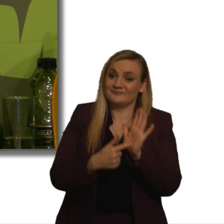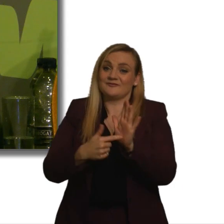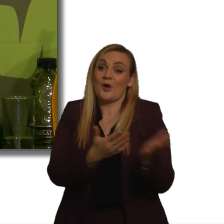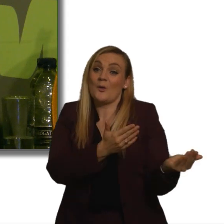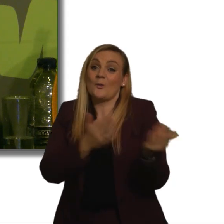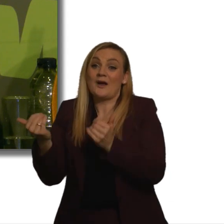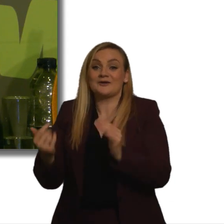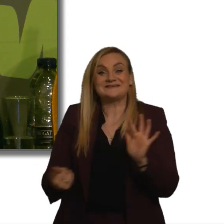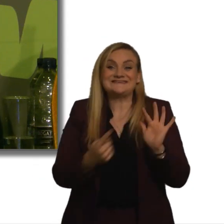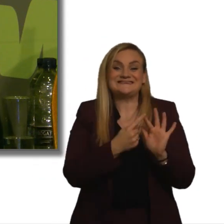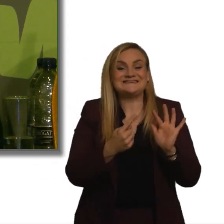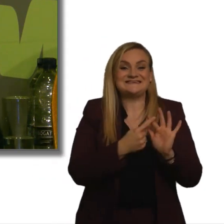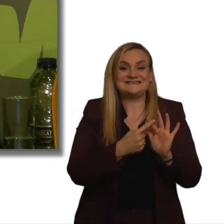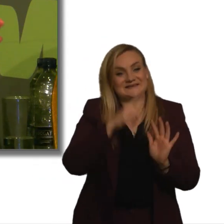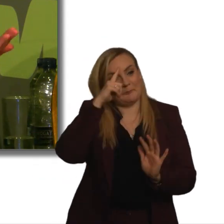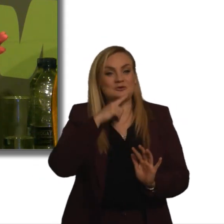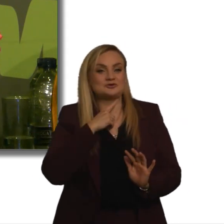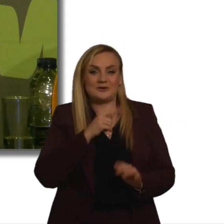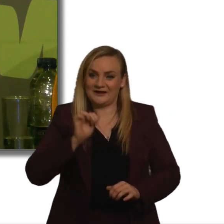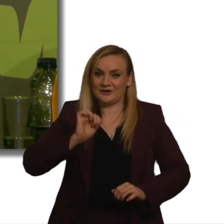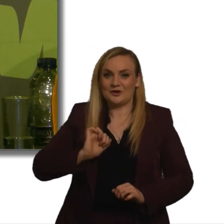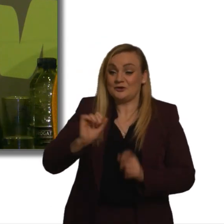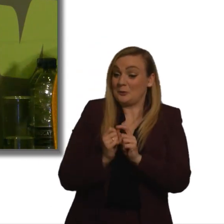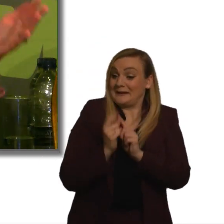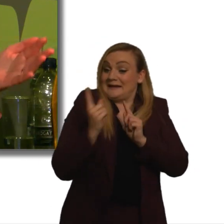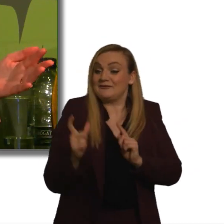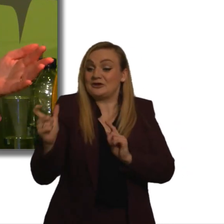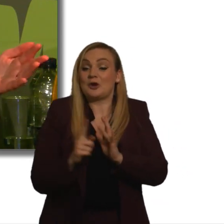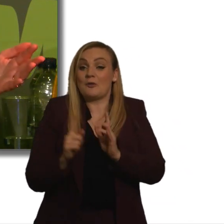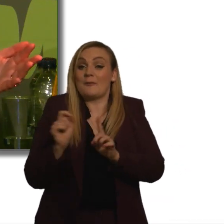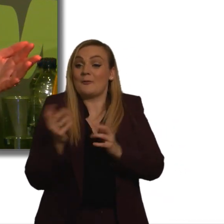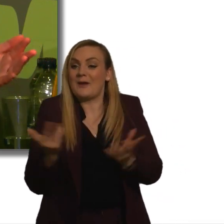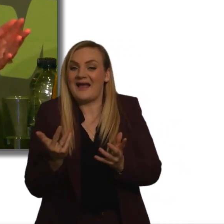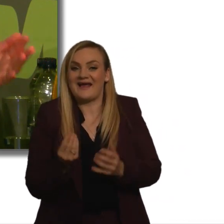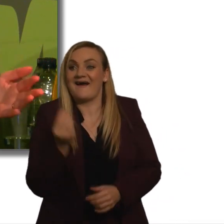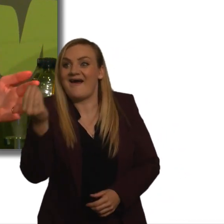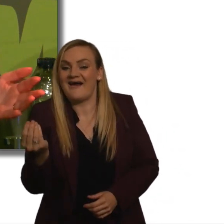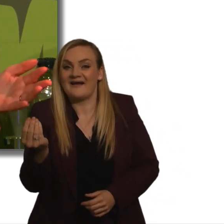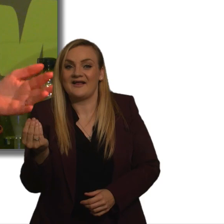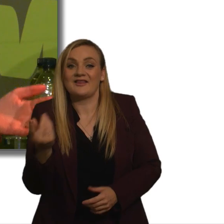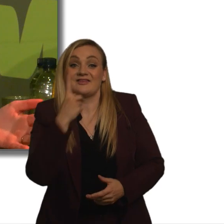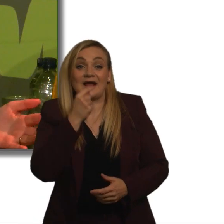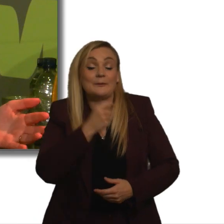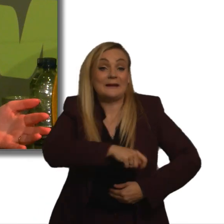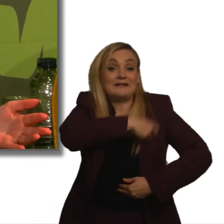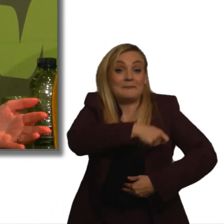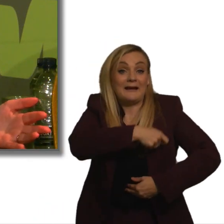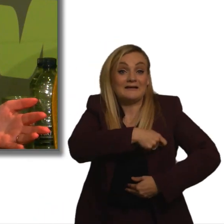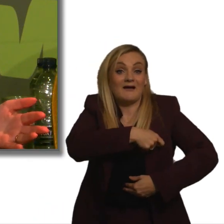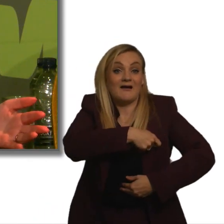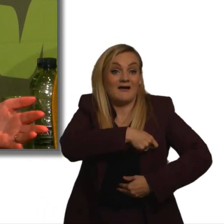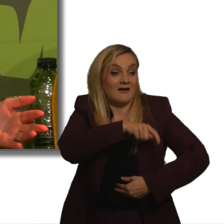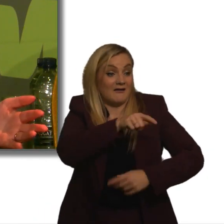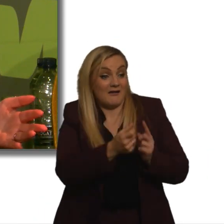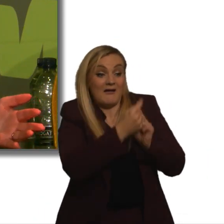to EE in Portugal, it would be your nearest co-op is, and that would include the baker that's down the road from where